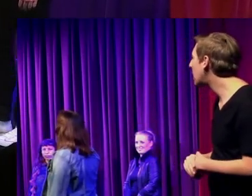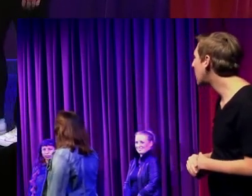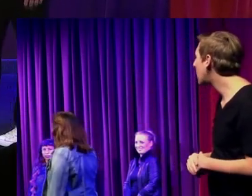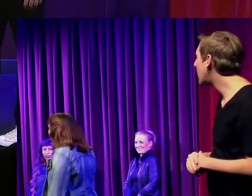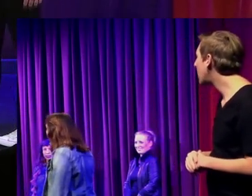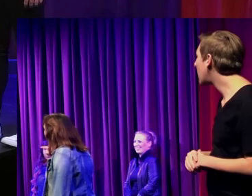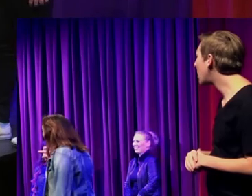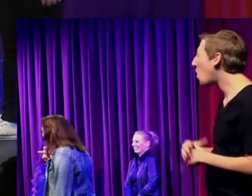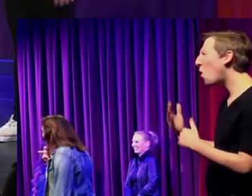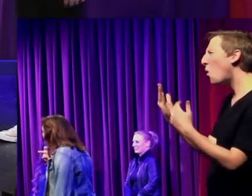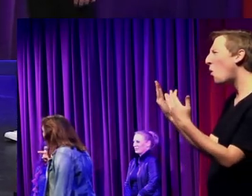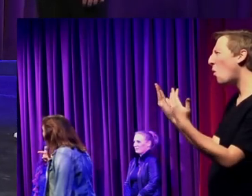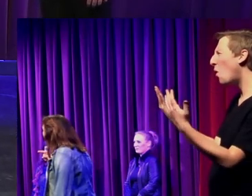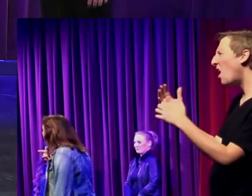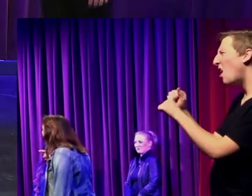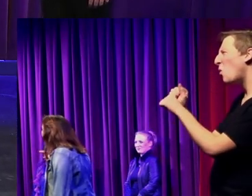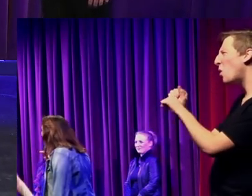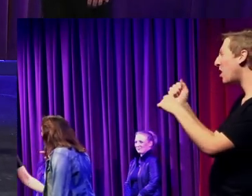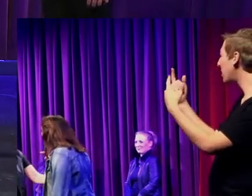was that? The what thing?